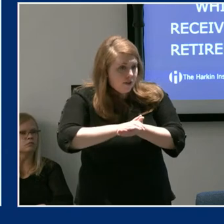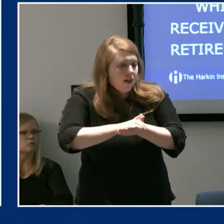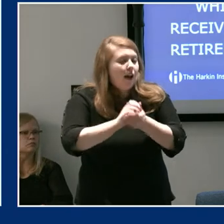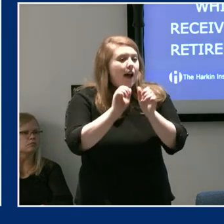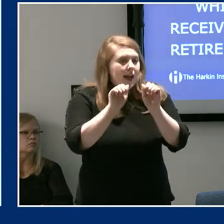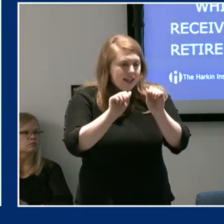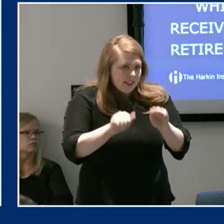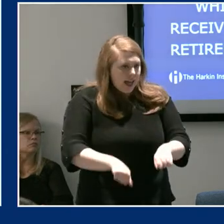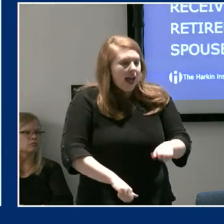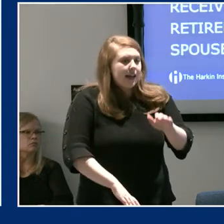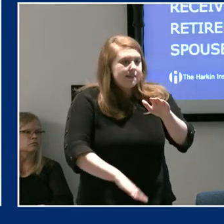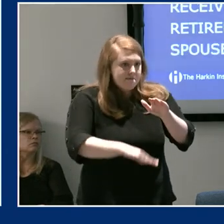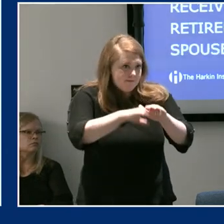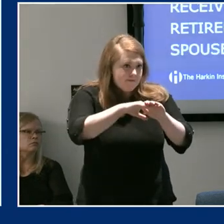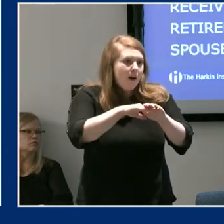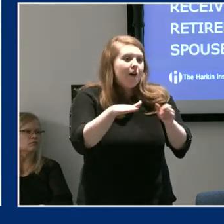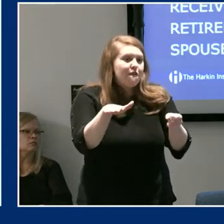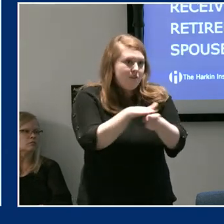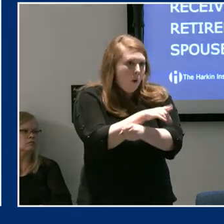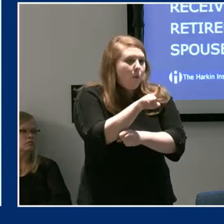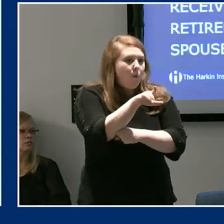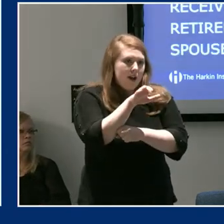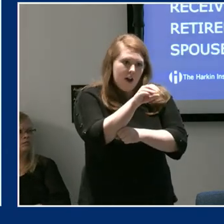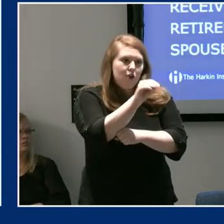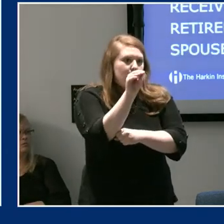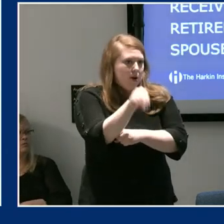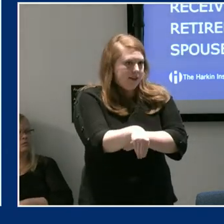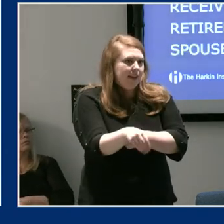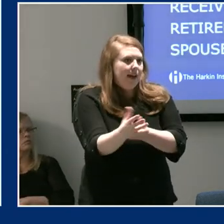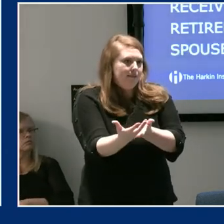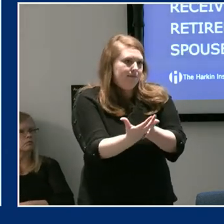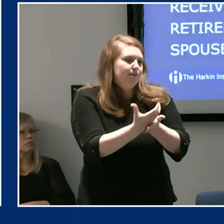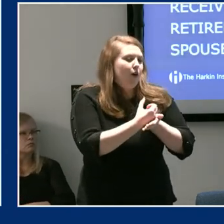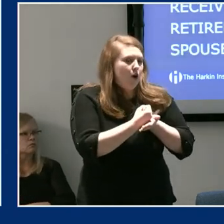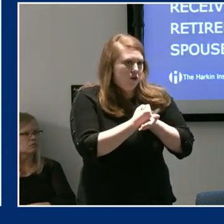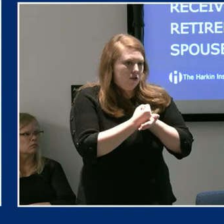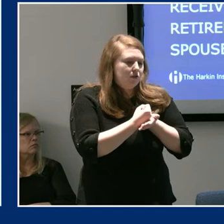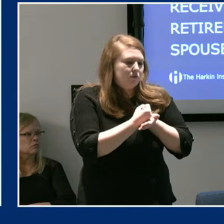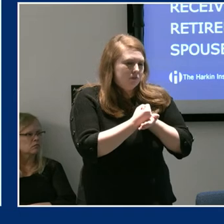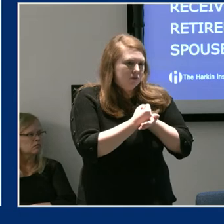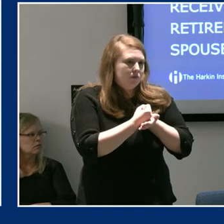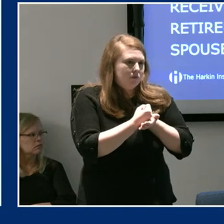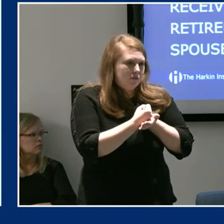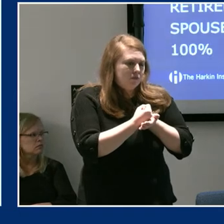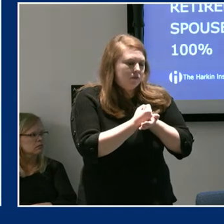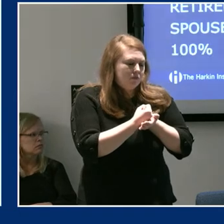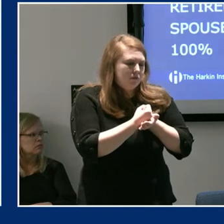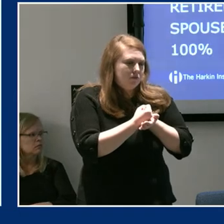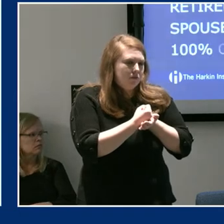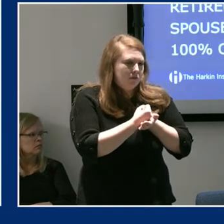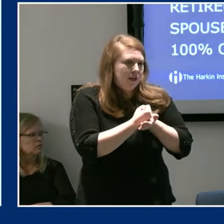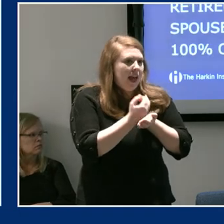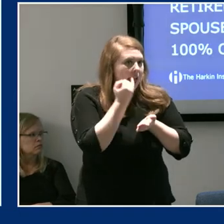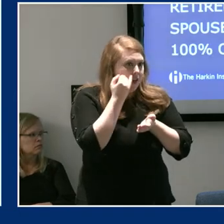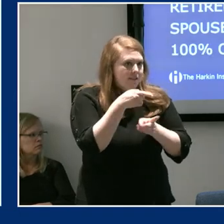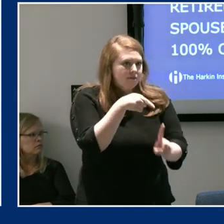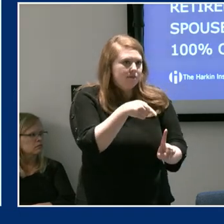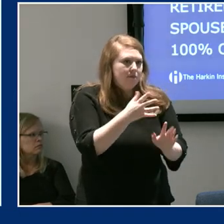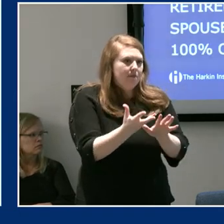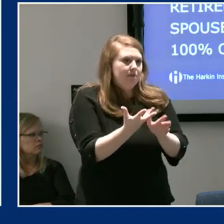the full amount, up to 100% of the benefit that was paid to the worker upon their